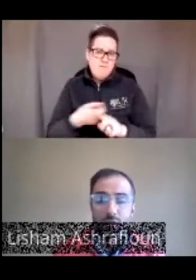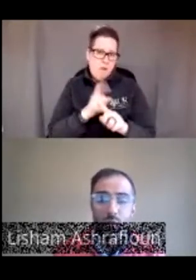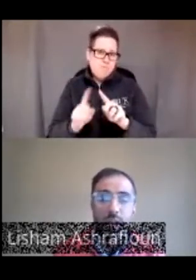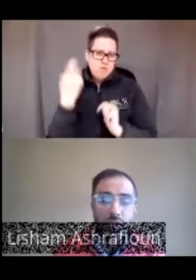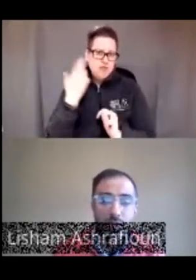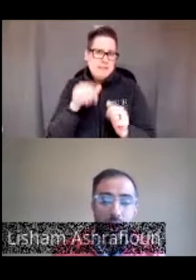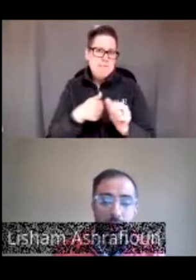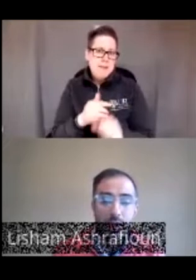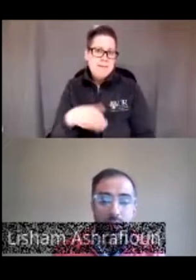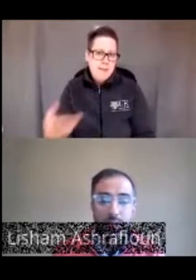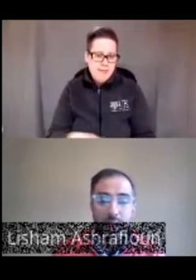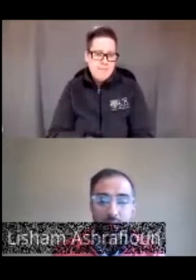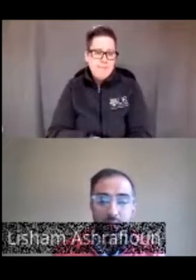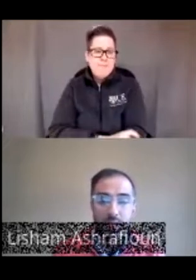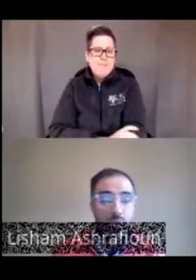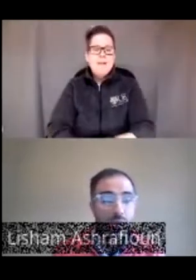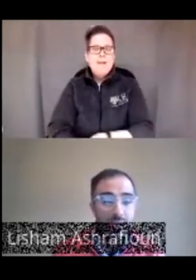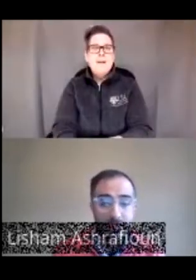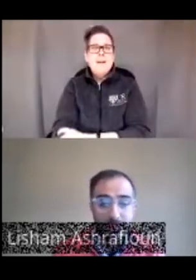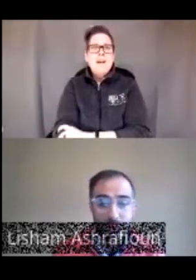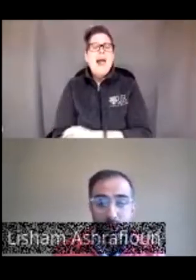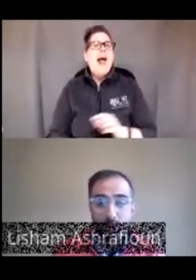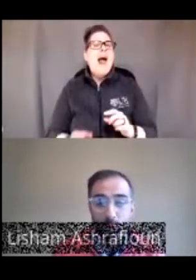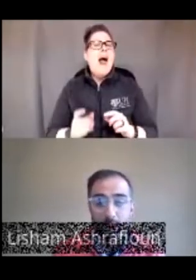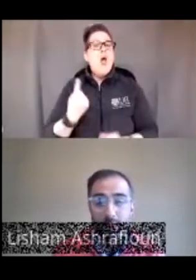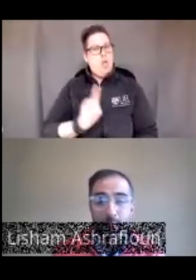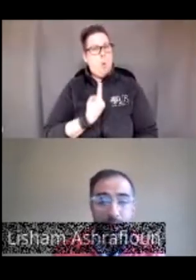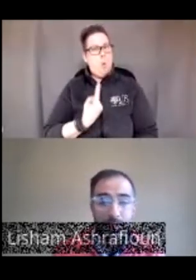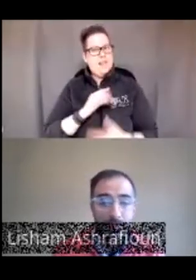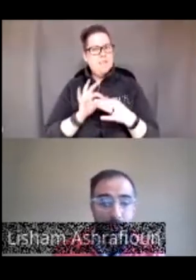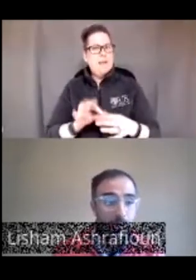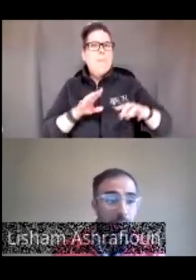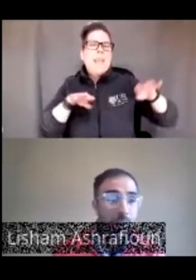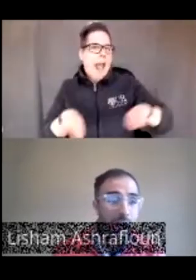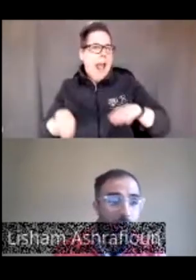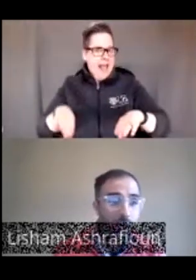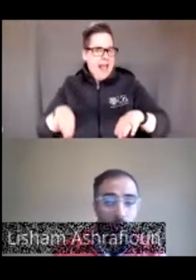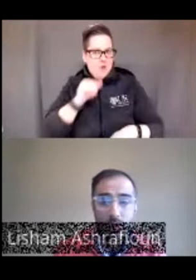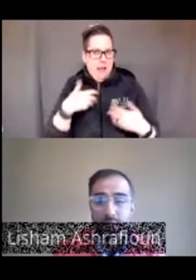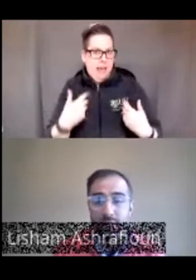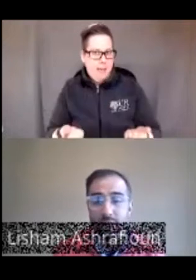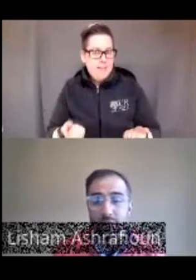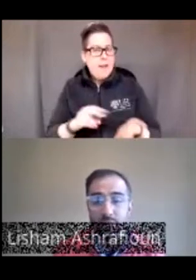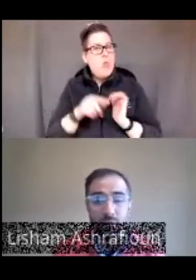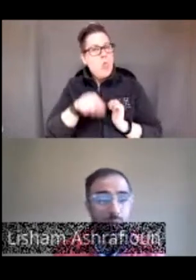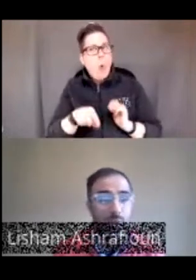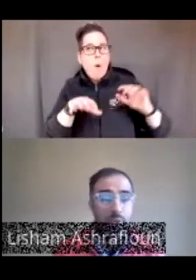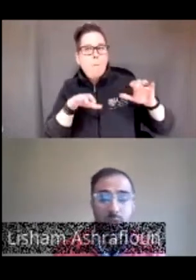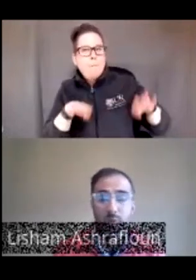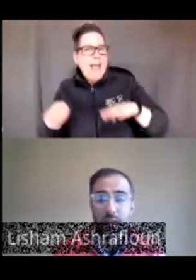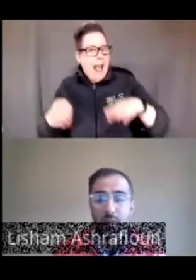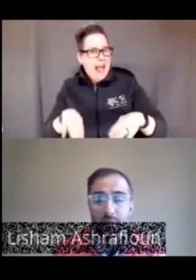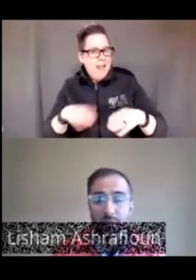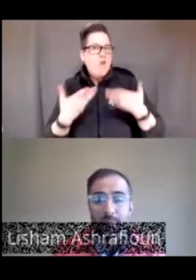there's a range of unhealthy behaviors that loneliness is associated with that may be a pathway towards this contribution to